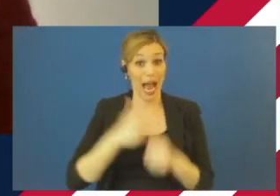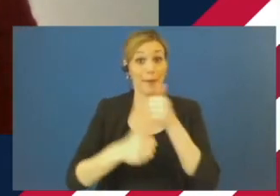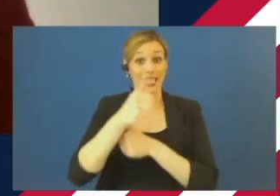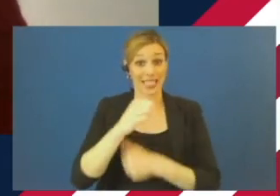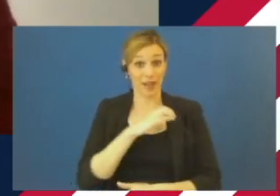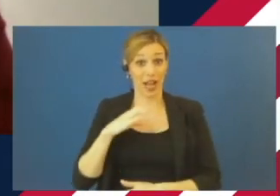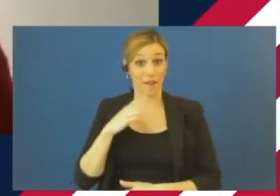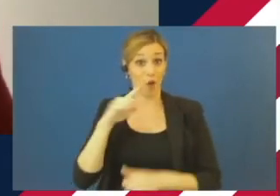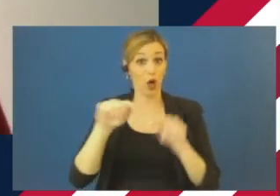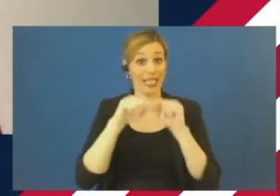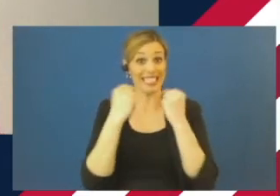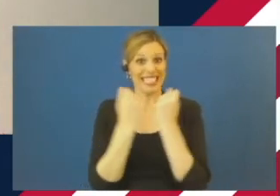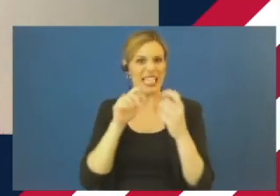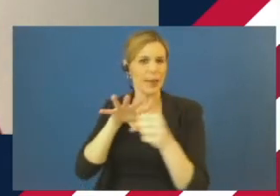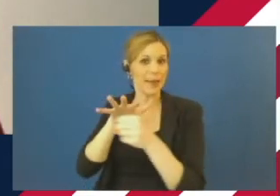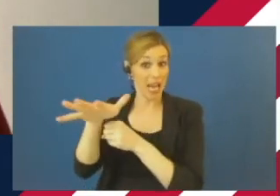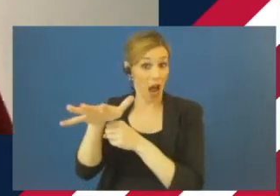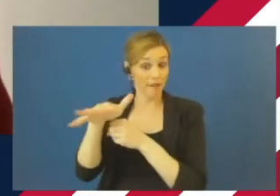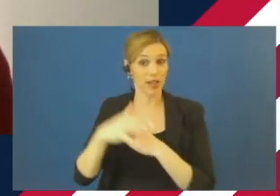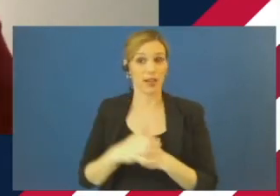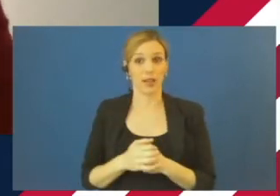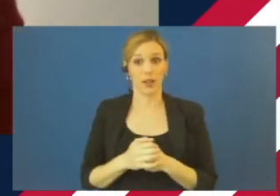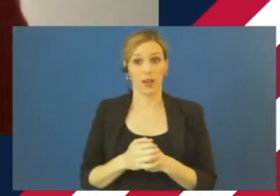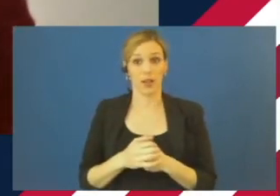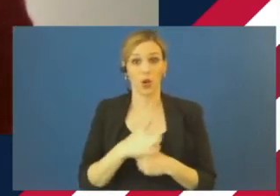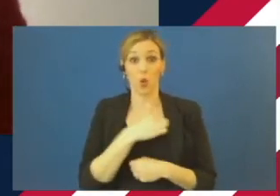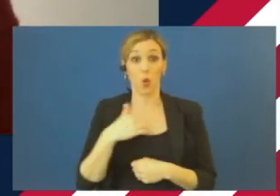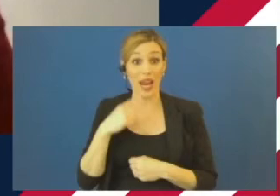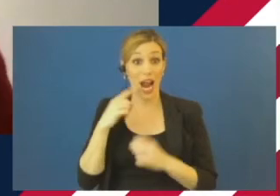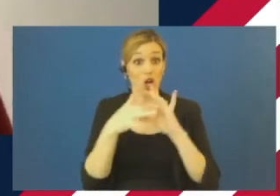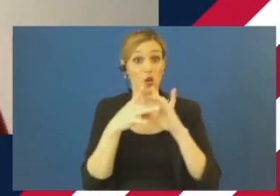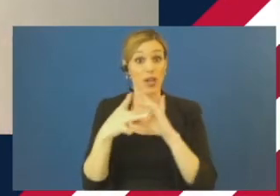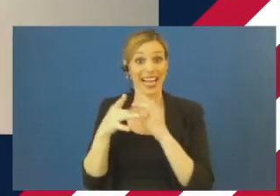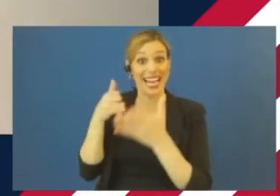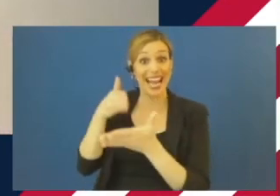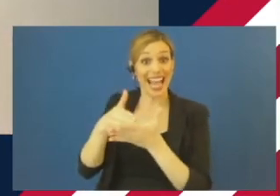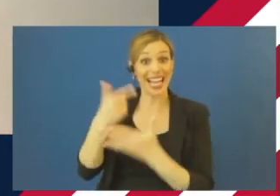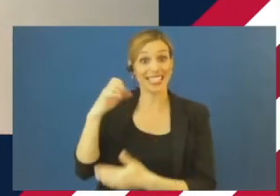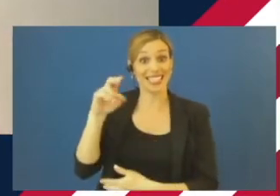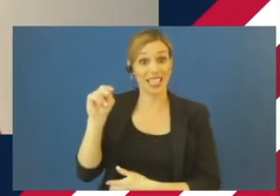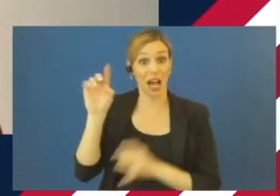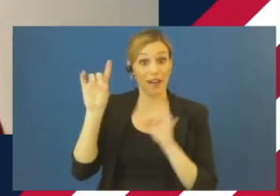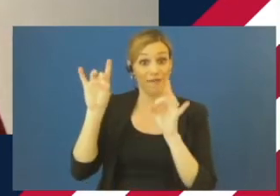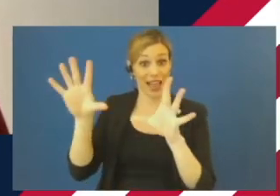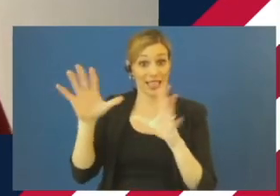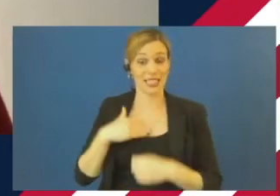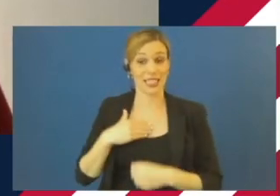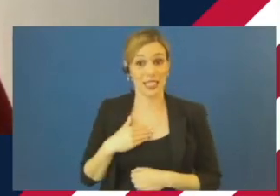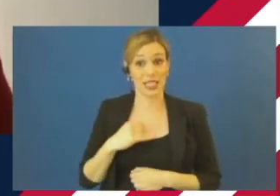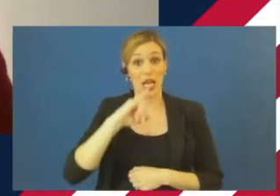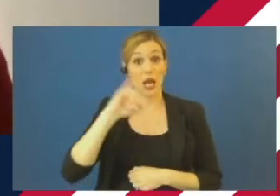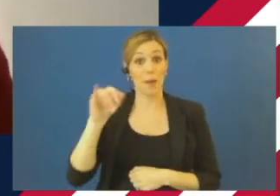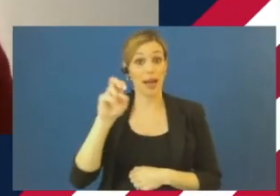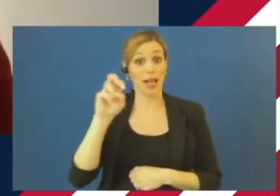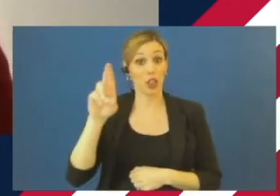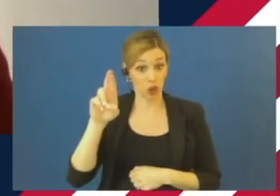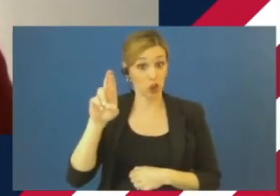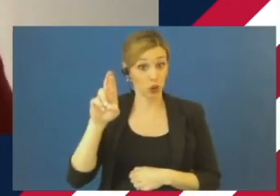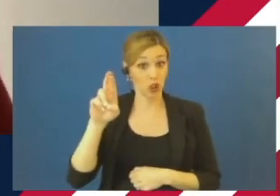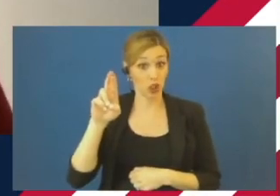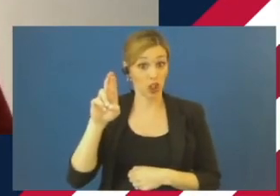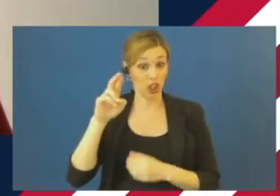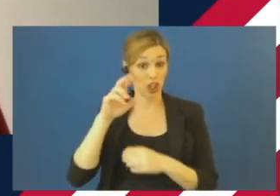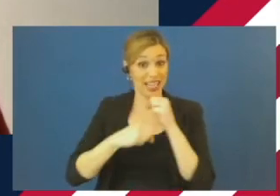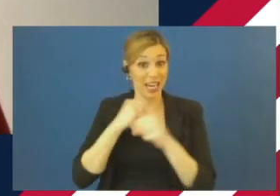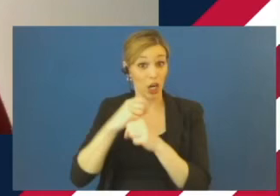youth initiative supported by Brady United Against Gun Violence. During my junior year at Marjorie Stoneman Douglas High School in Parkland, Florida, a gunman opened fire on